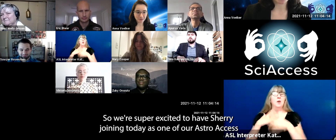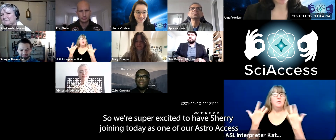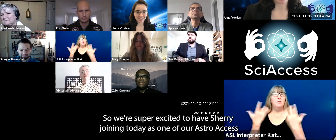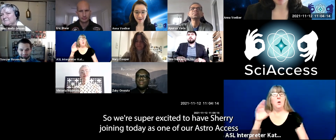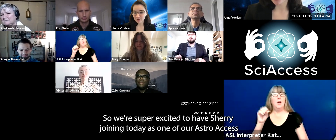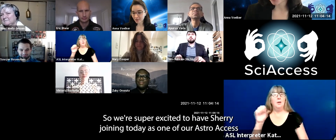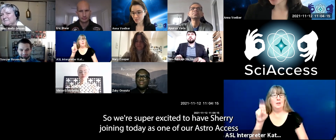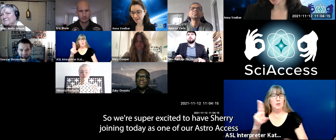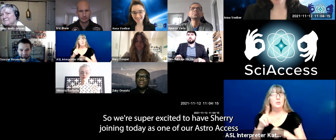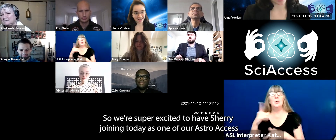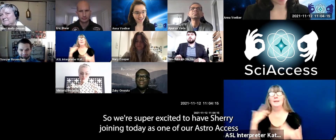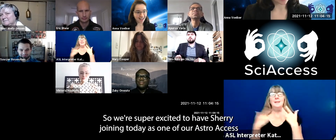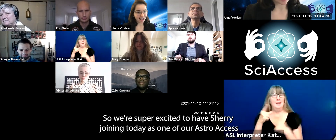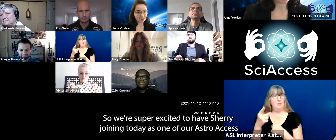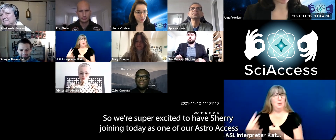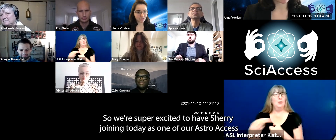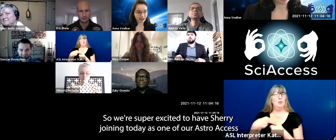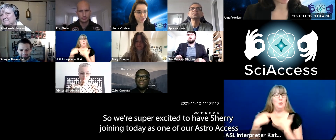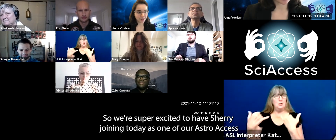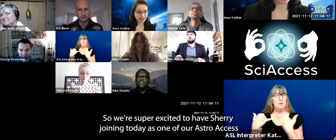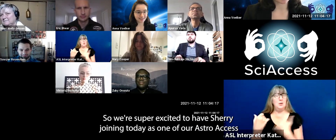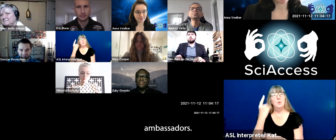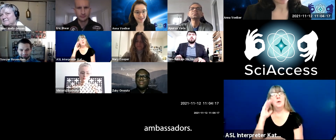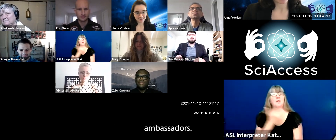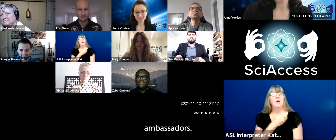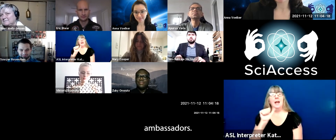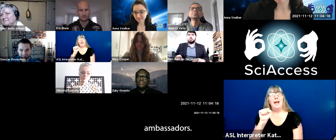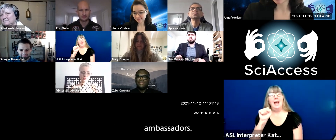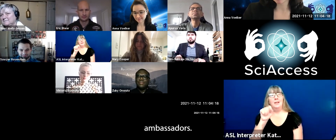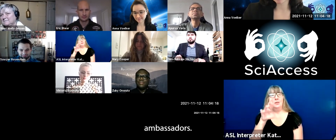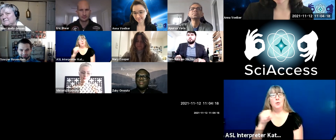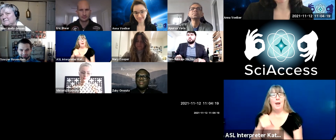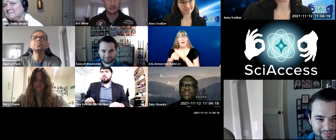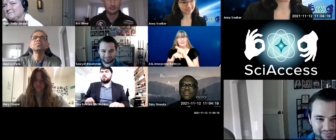we're super excited to have Sherry joining today as one of our AstroAccess ambassadors.